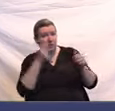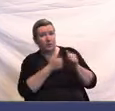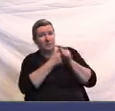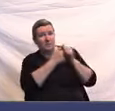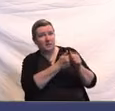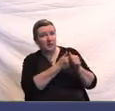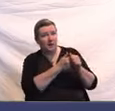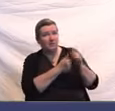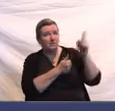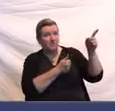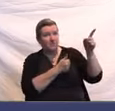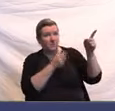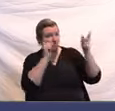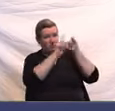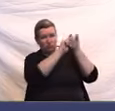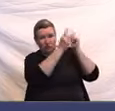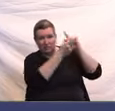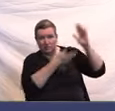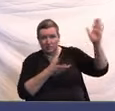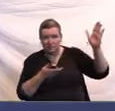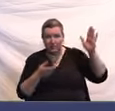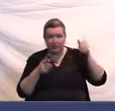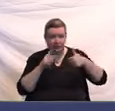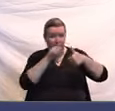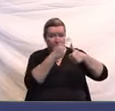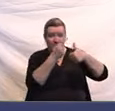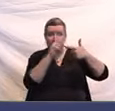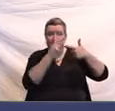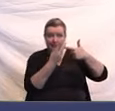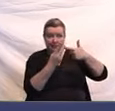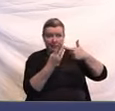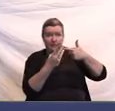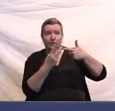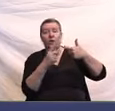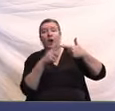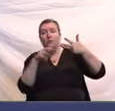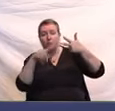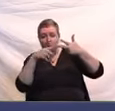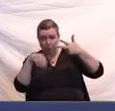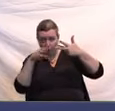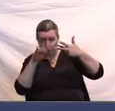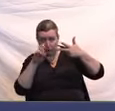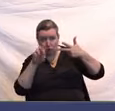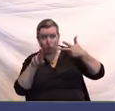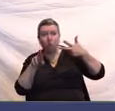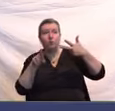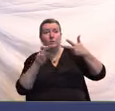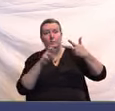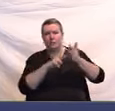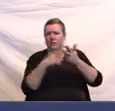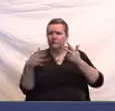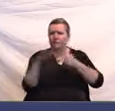change. And so that's something that I think is important.